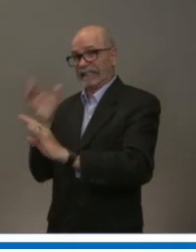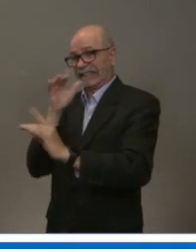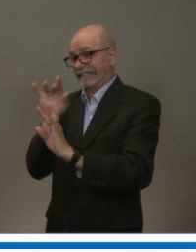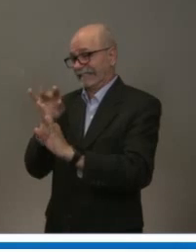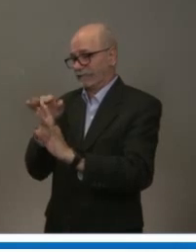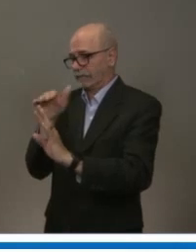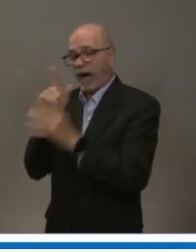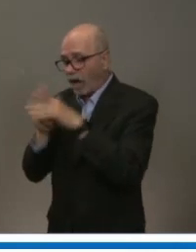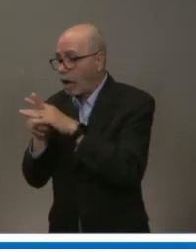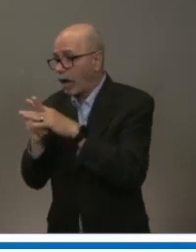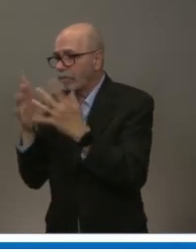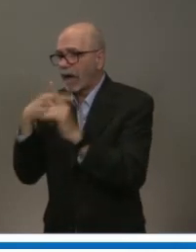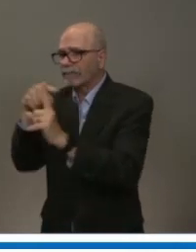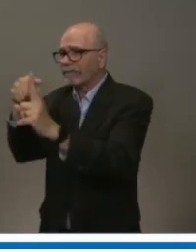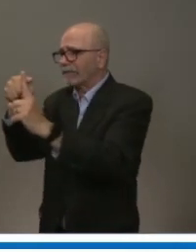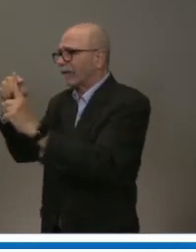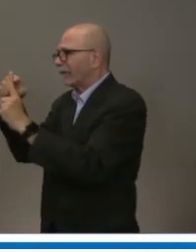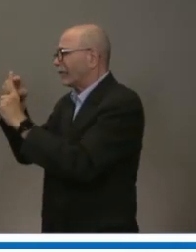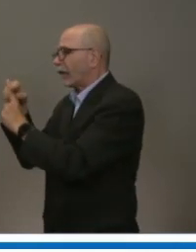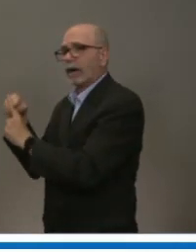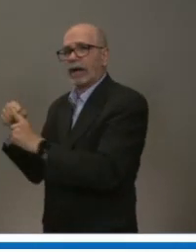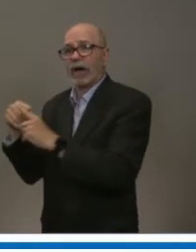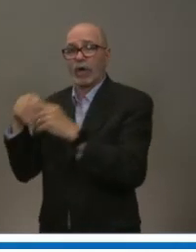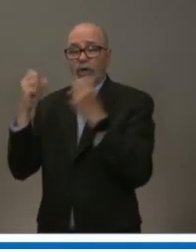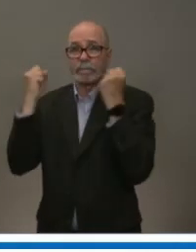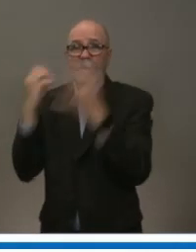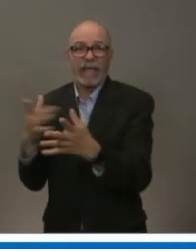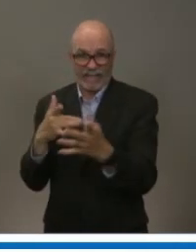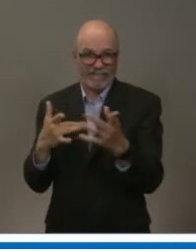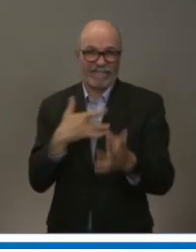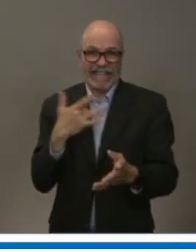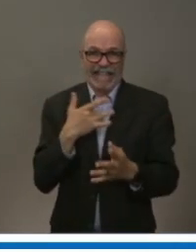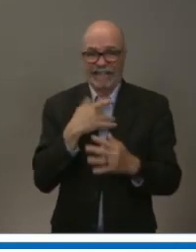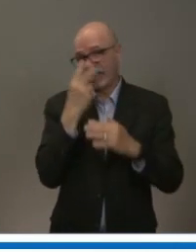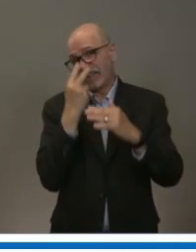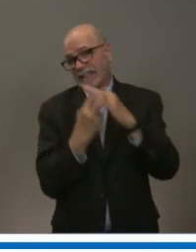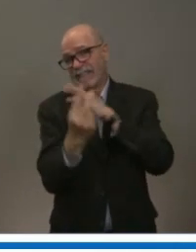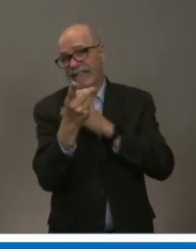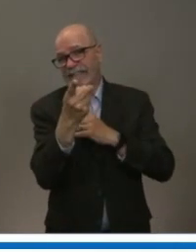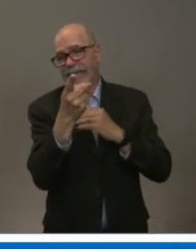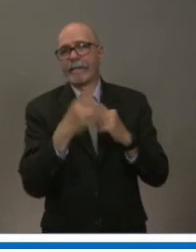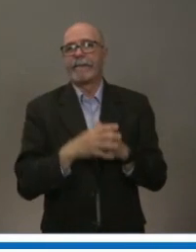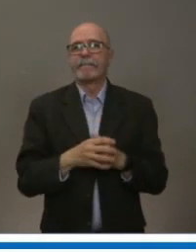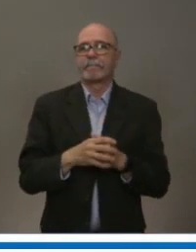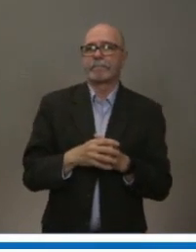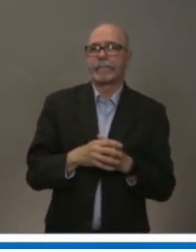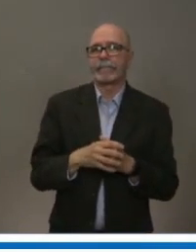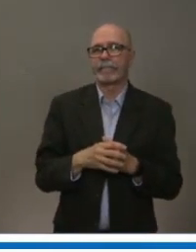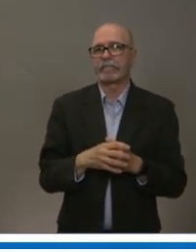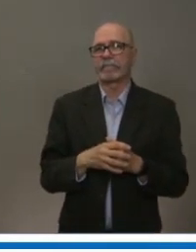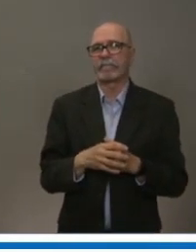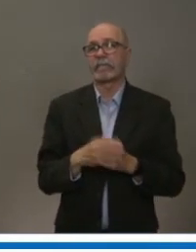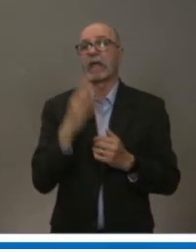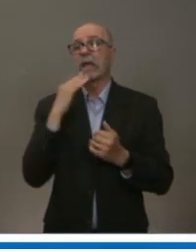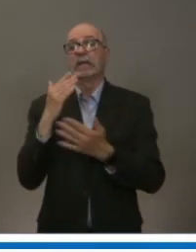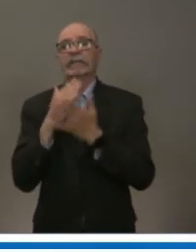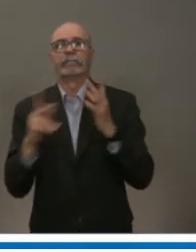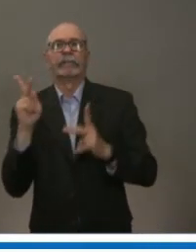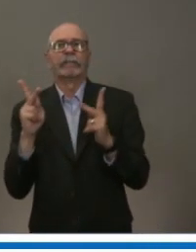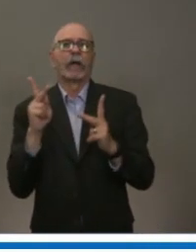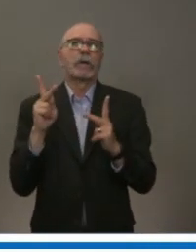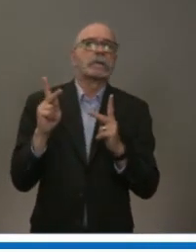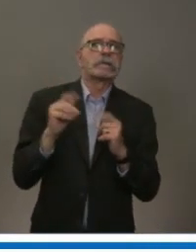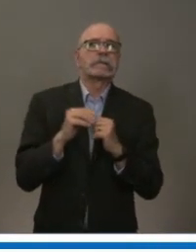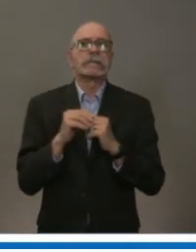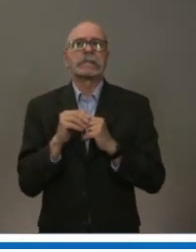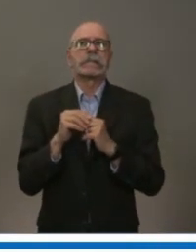sense of the numbers that we might be seeing? You know, people may be concerned if we really